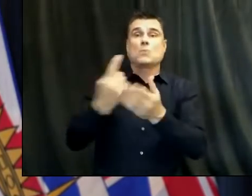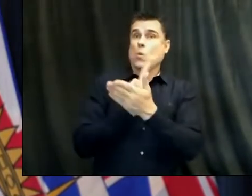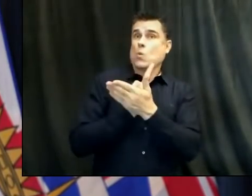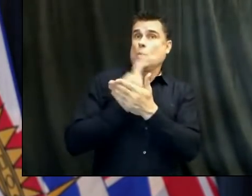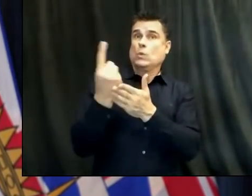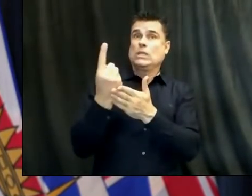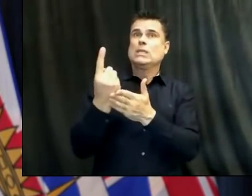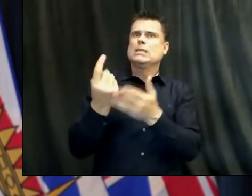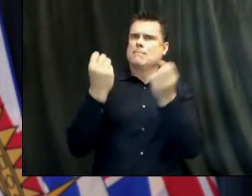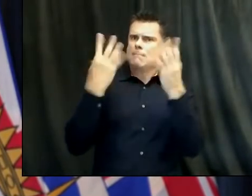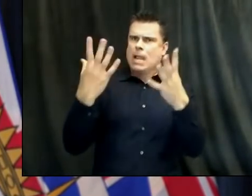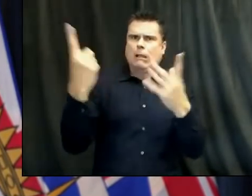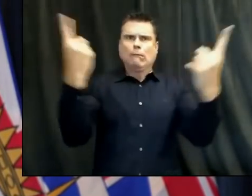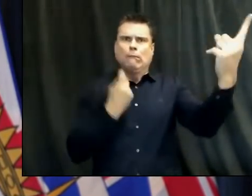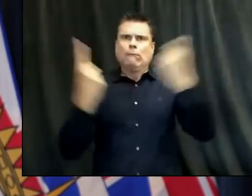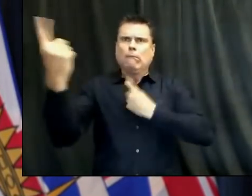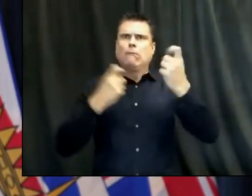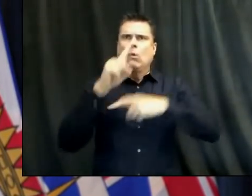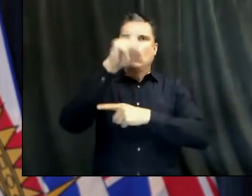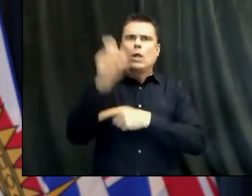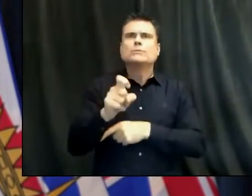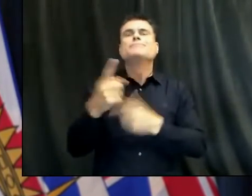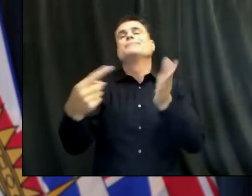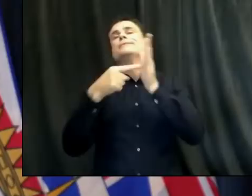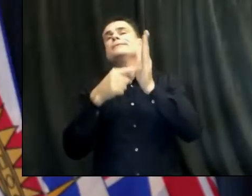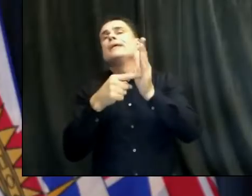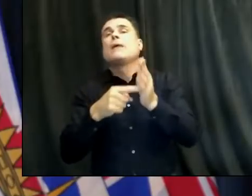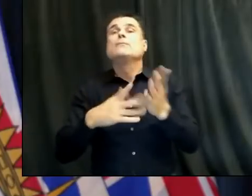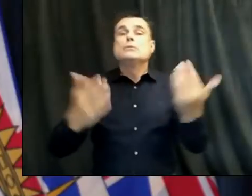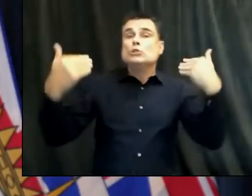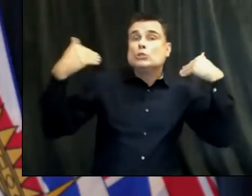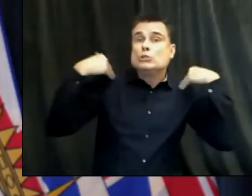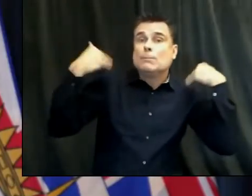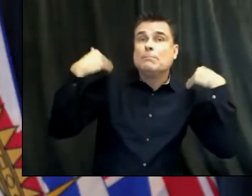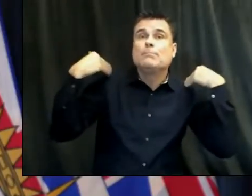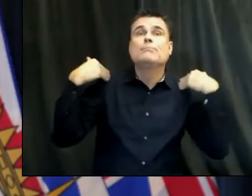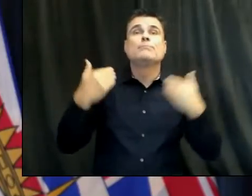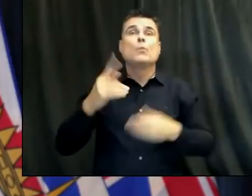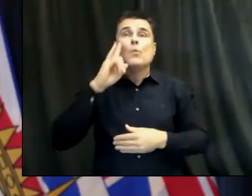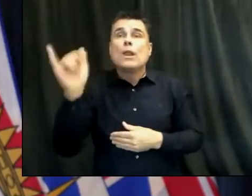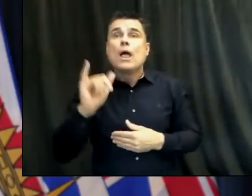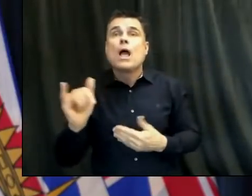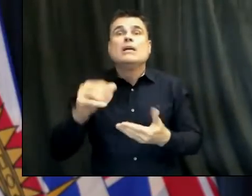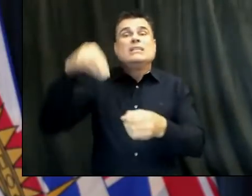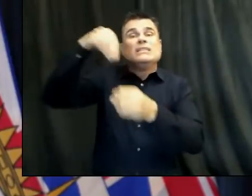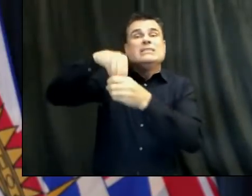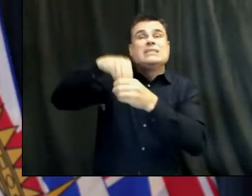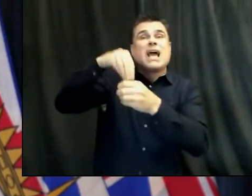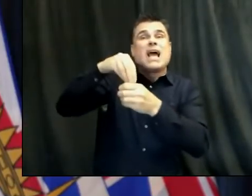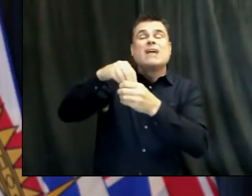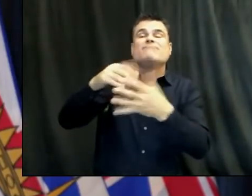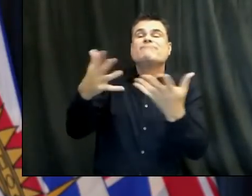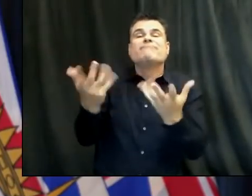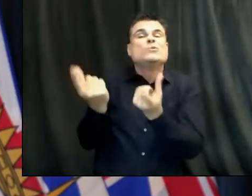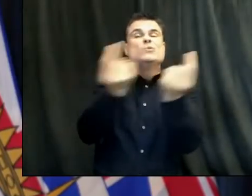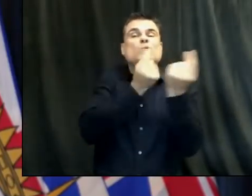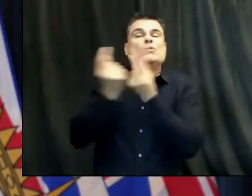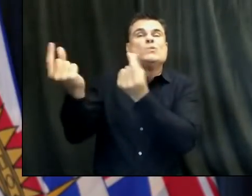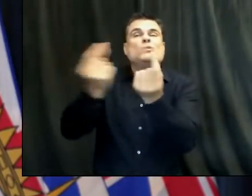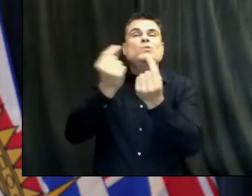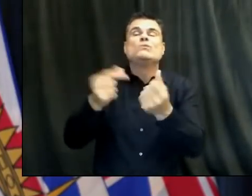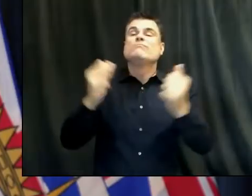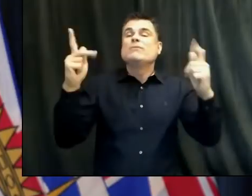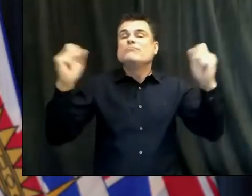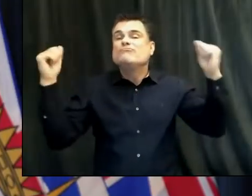fitness group activities and, of course, the issue about gatherings and events